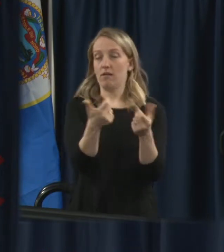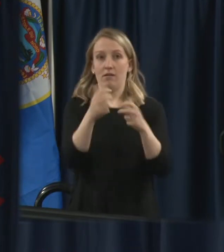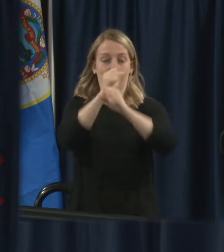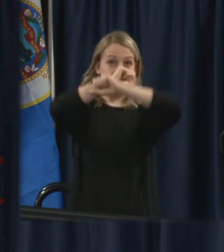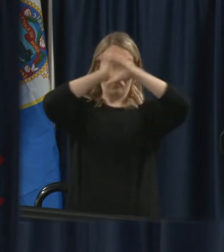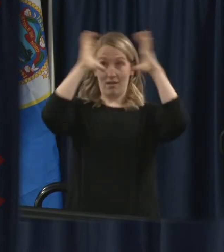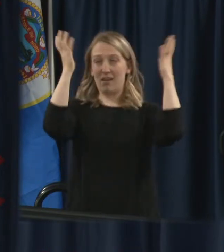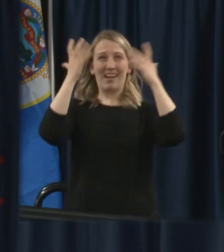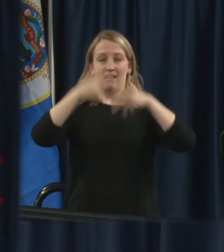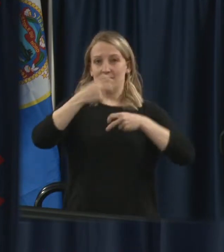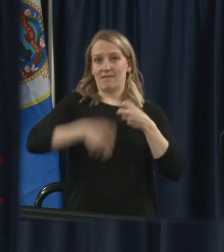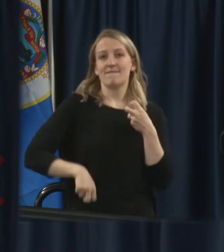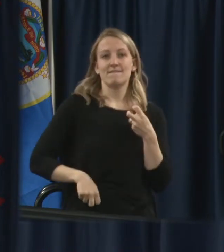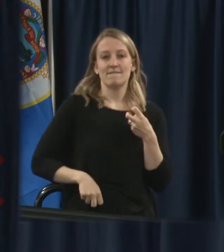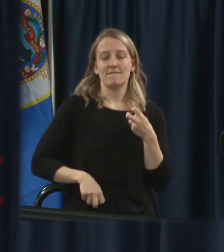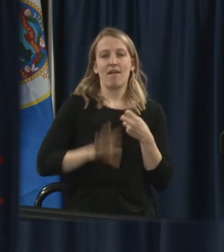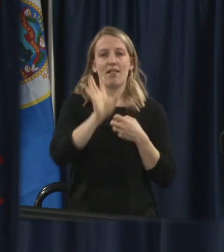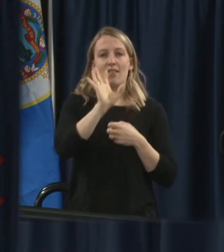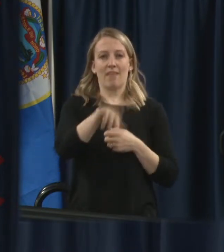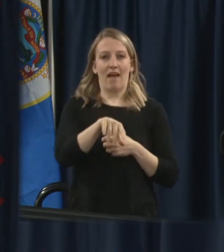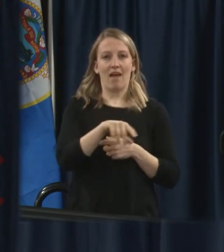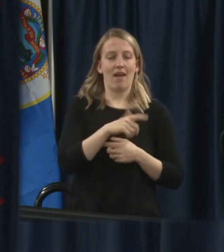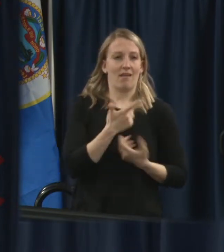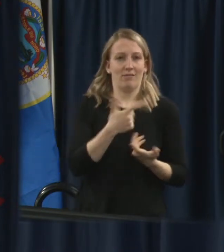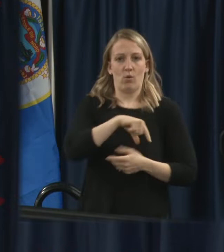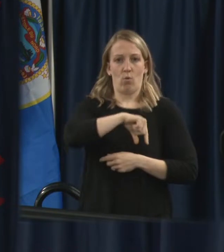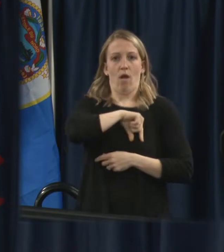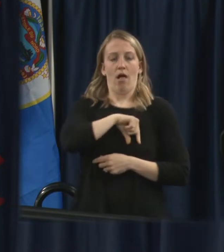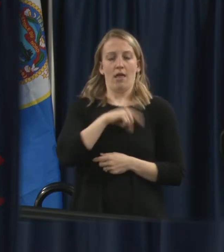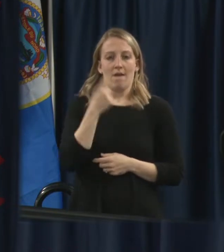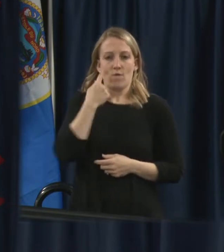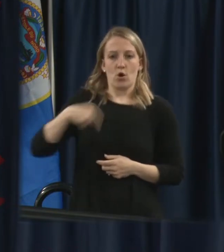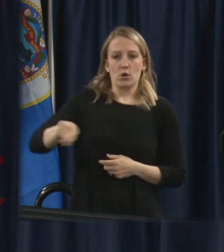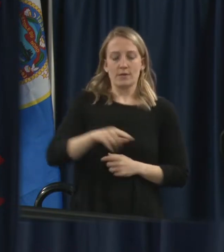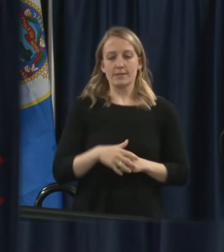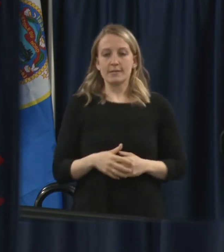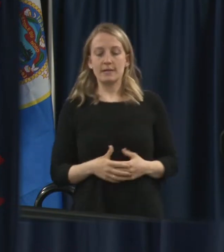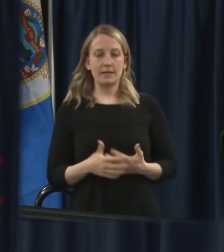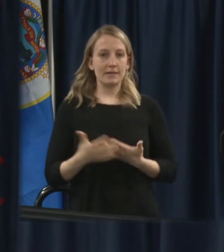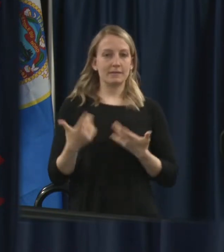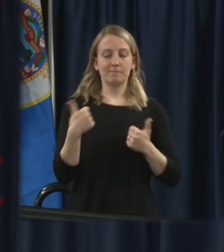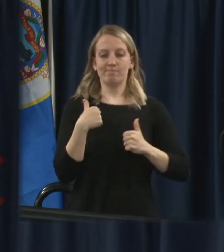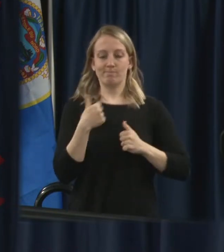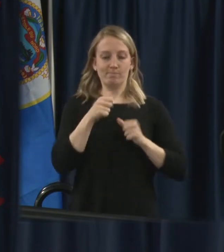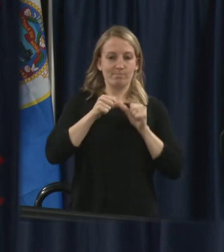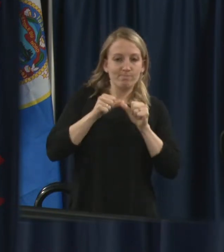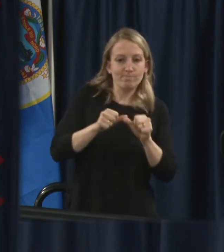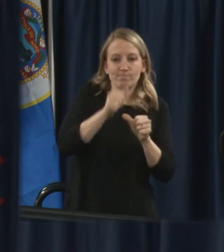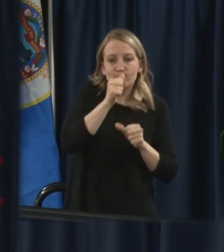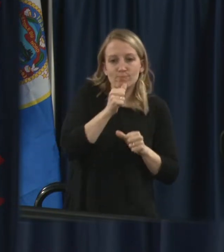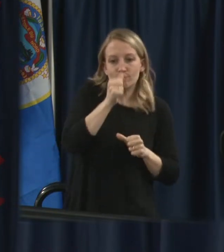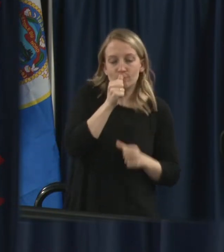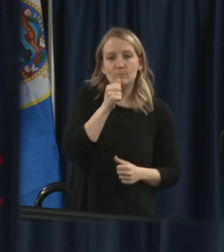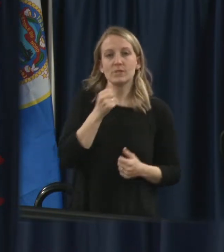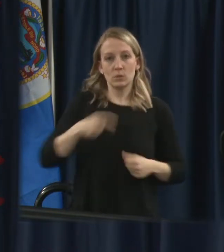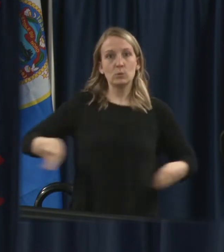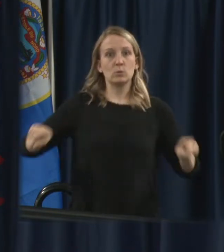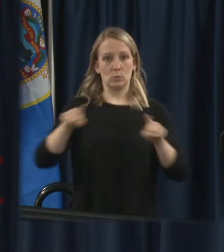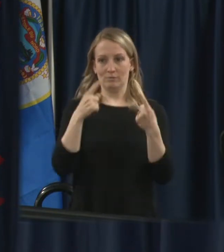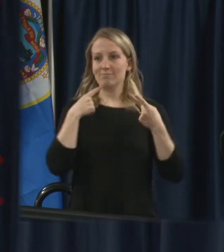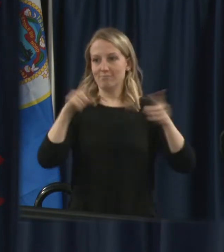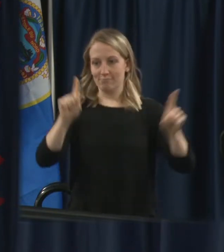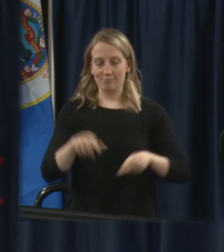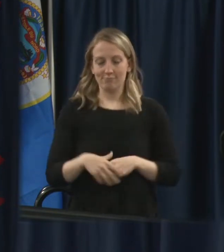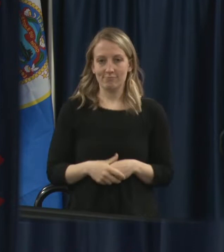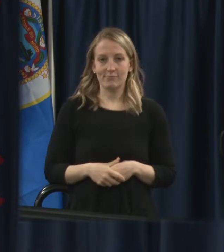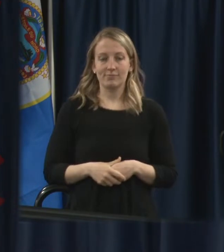imagine. That quality of being able to stand up and push through in the face of profound hardship. You have done that.